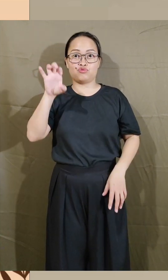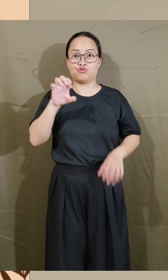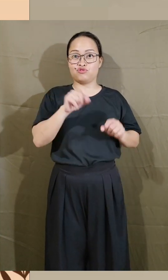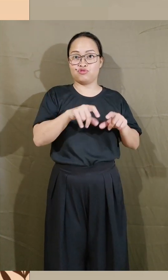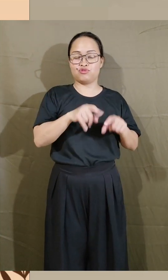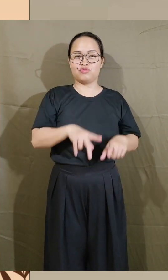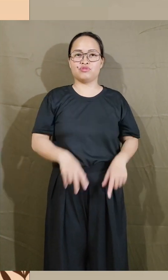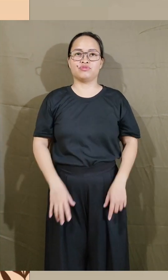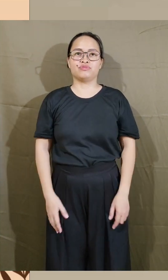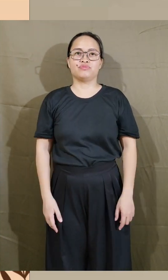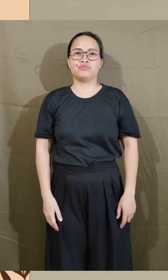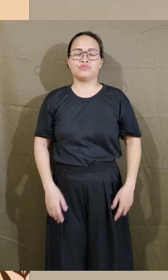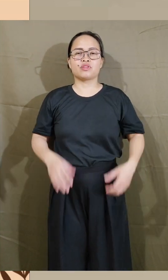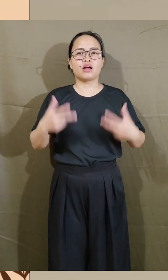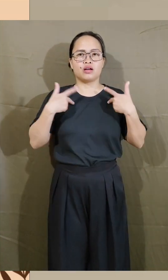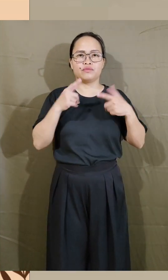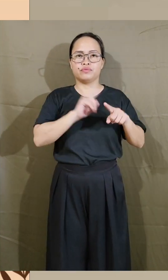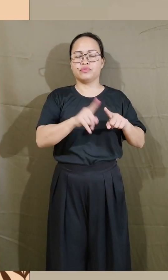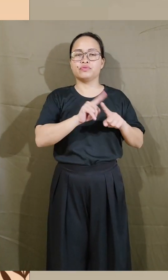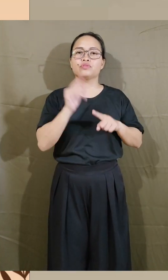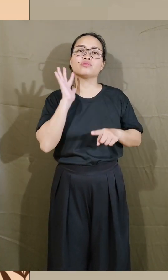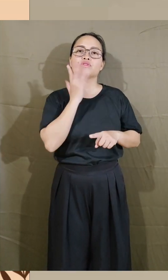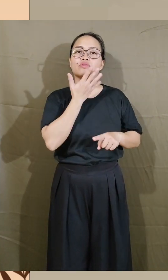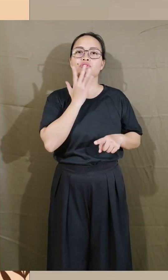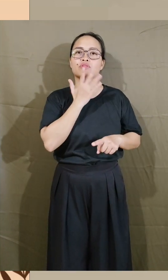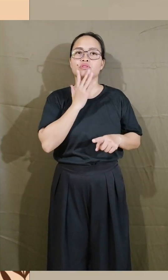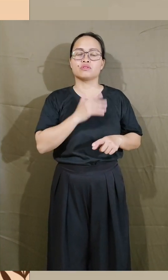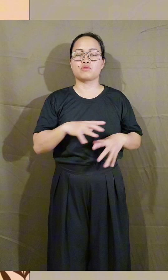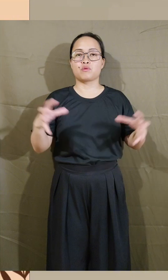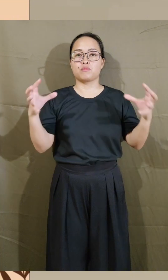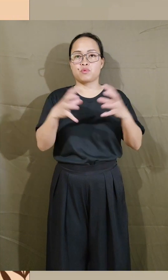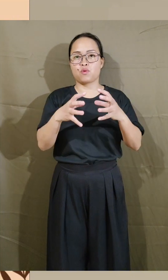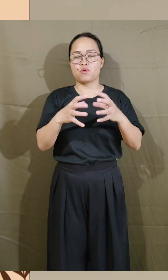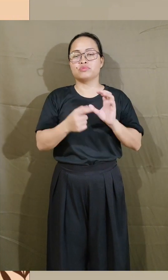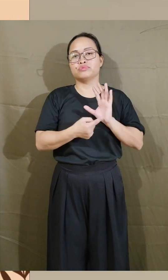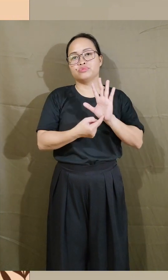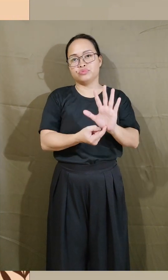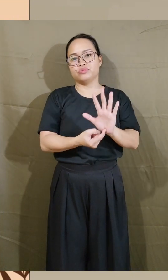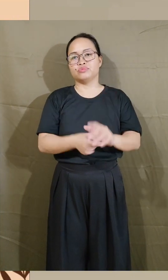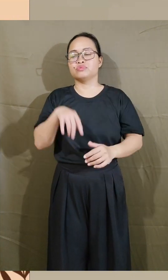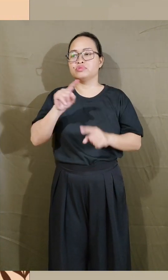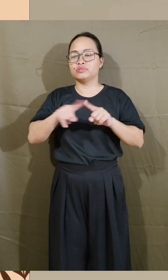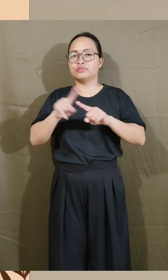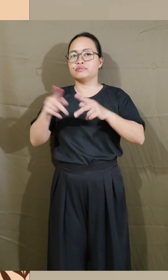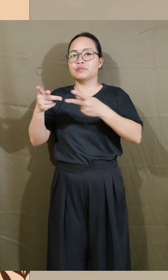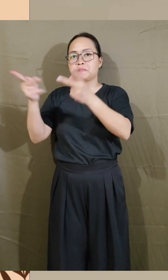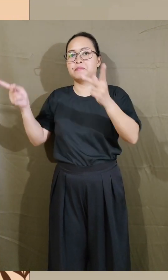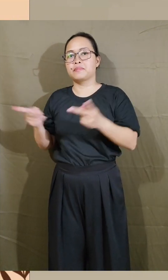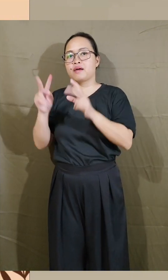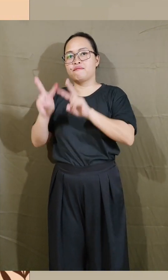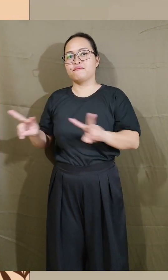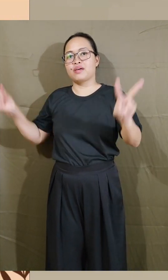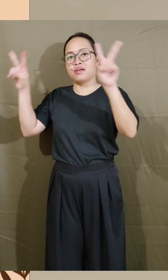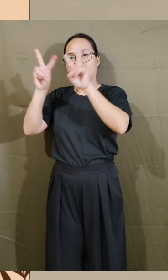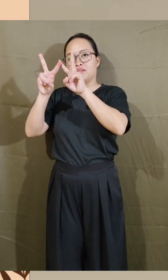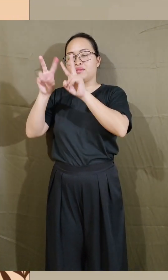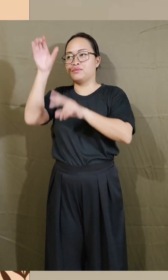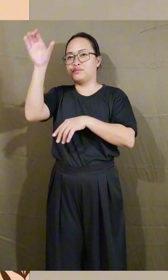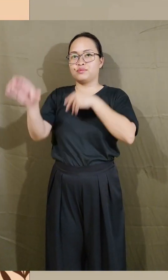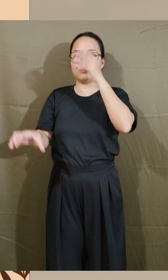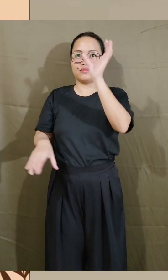Now we have different colors of balls to represent the place values of digits.